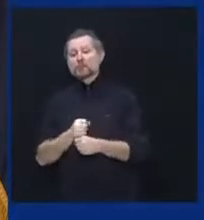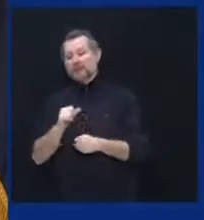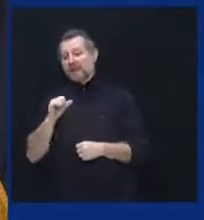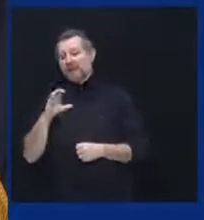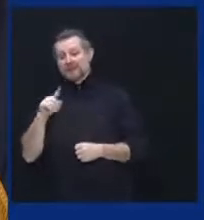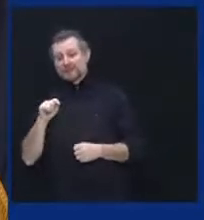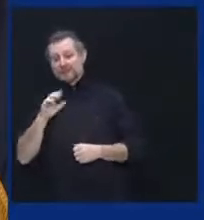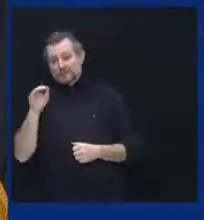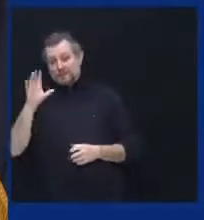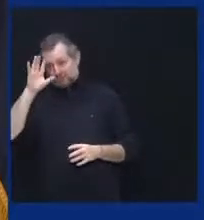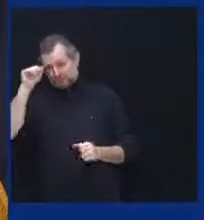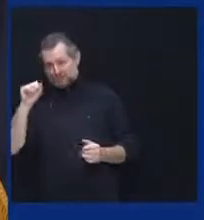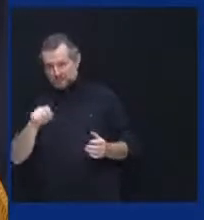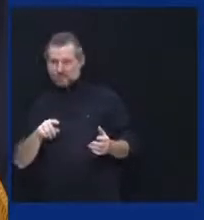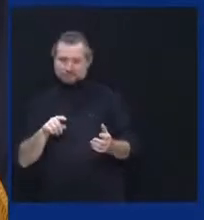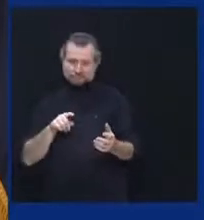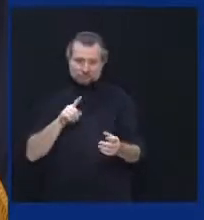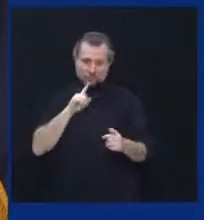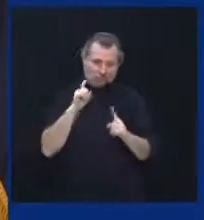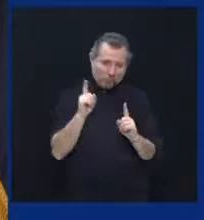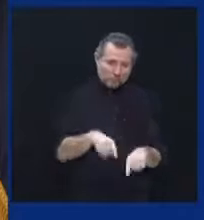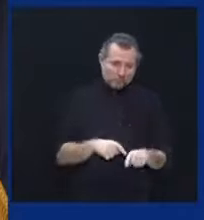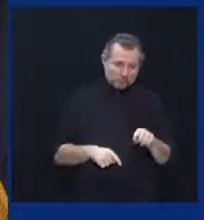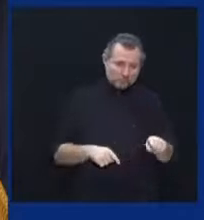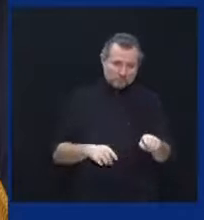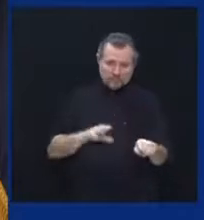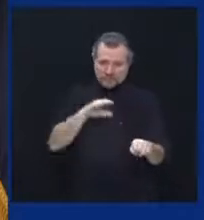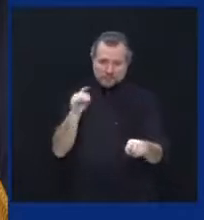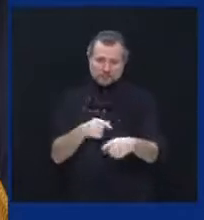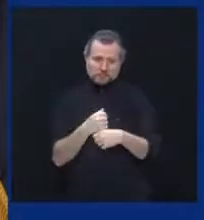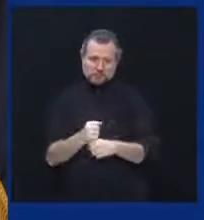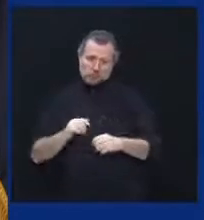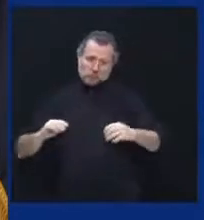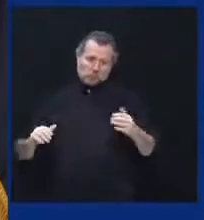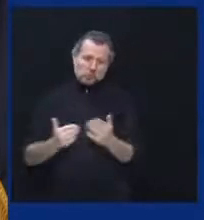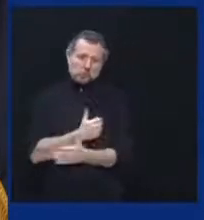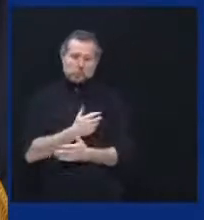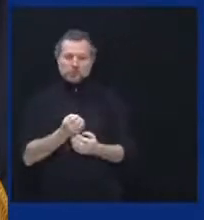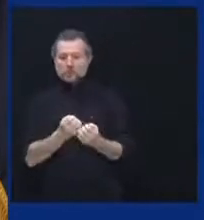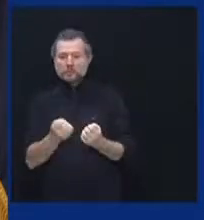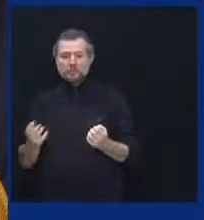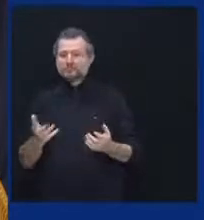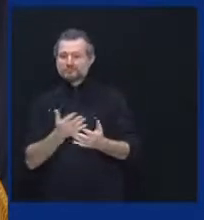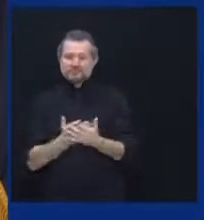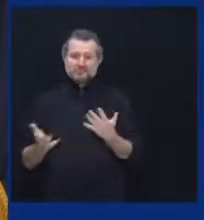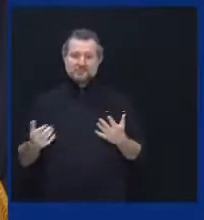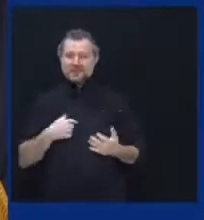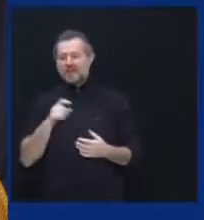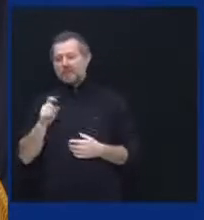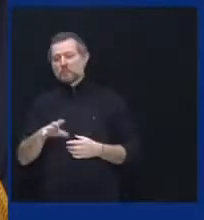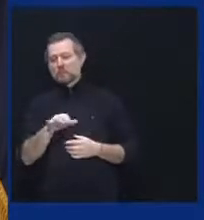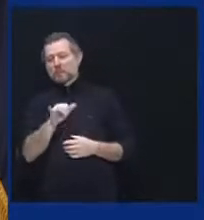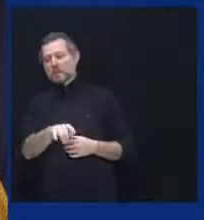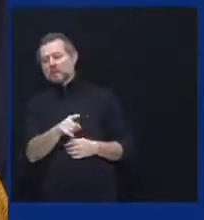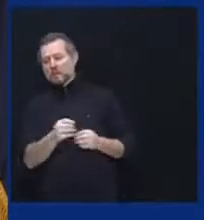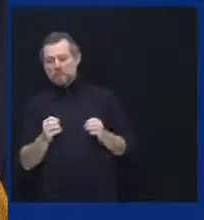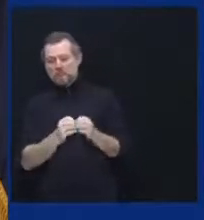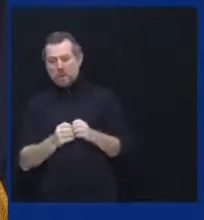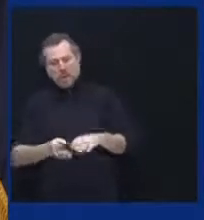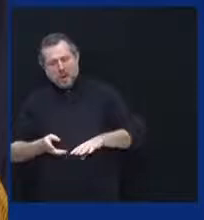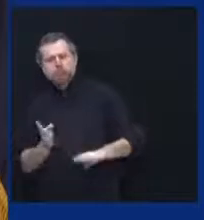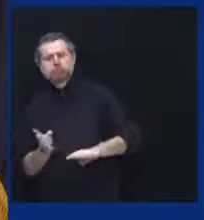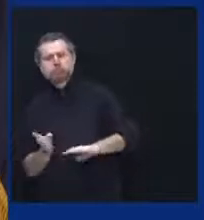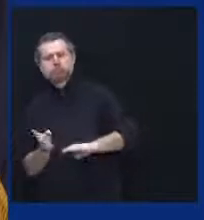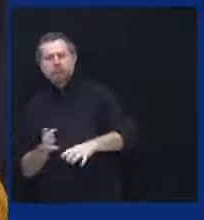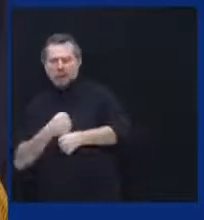is increase manufacturing capacity. And I think we're going to have to increase manufacturing capacity for